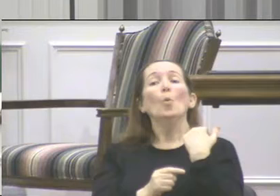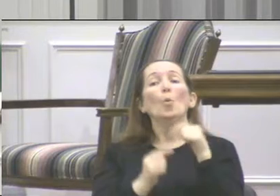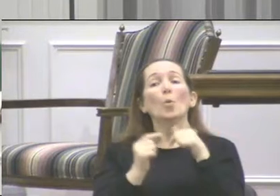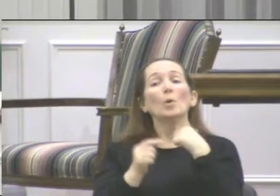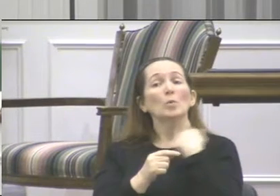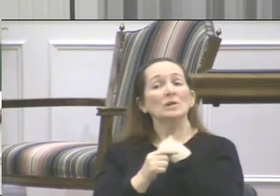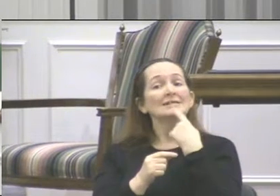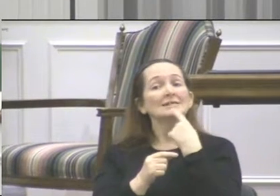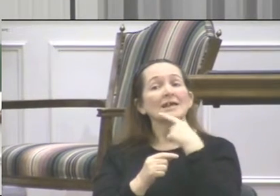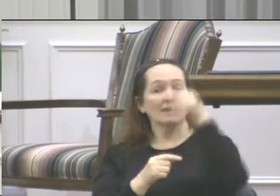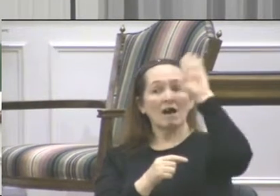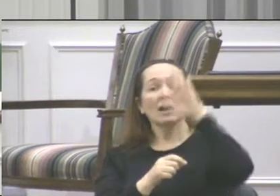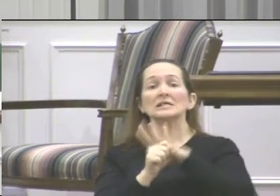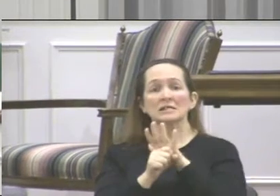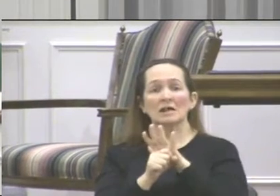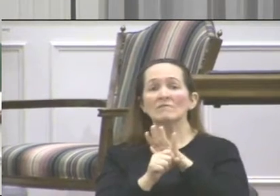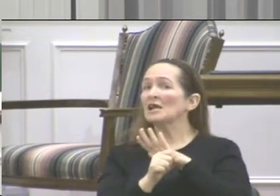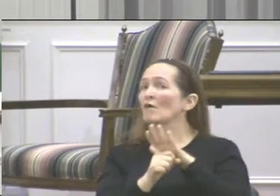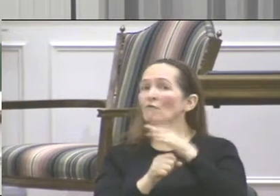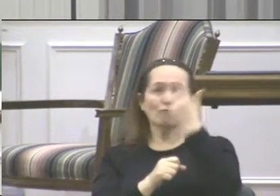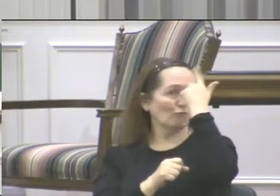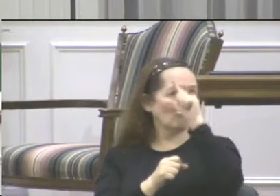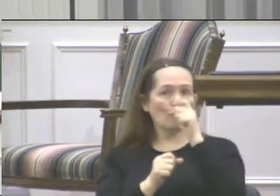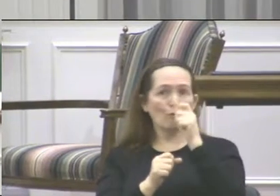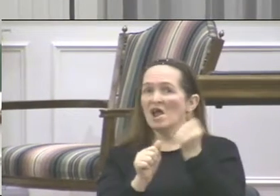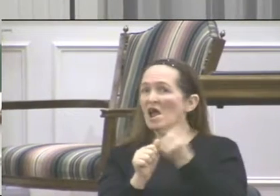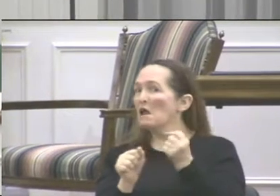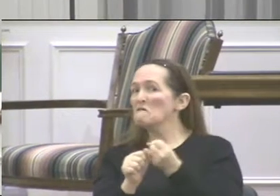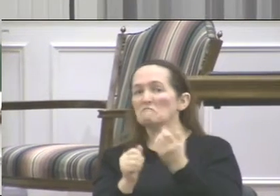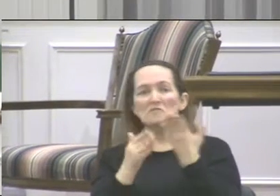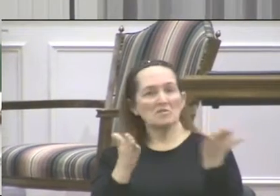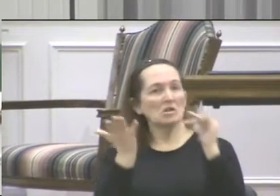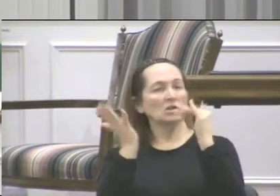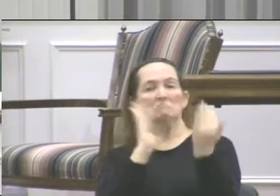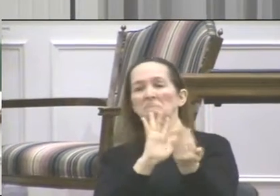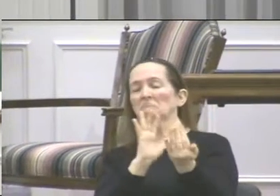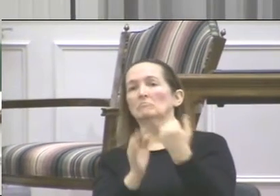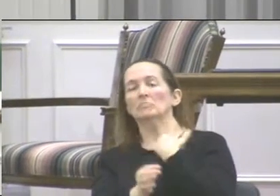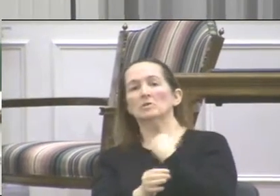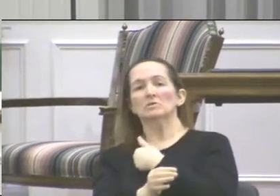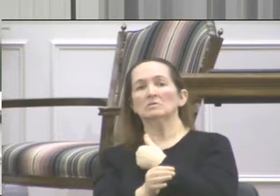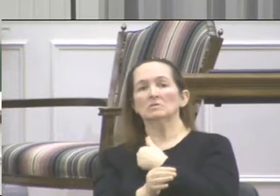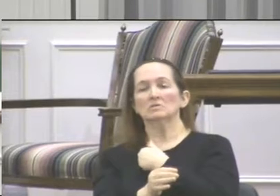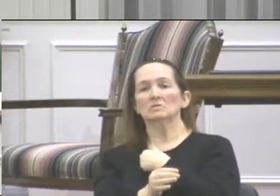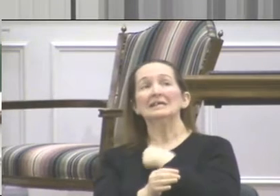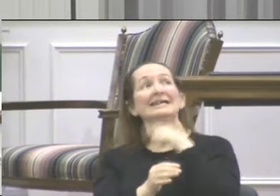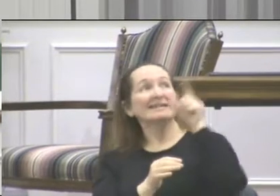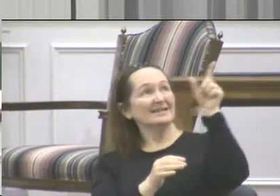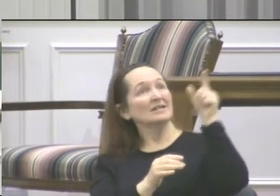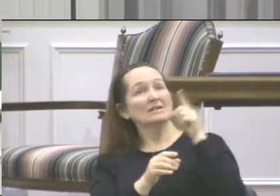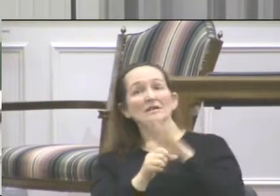enough for all that we face? Is He enough for all that He has called us to?